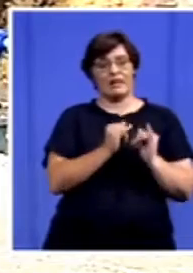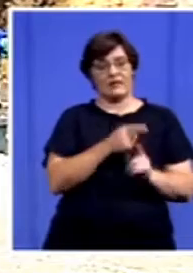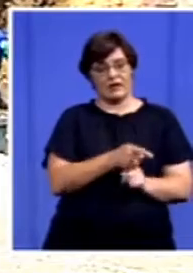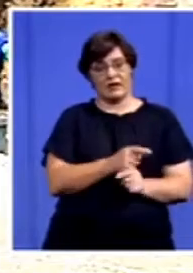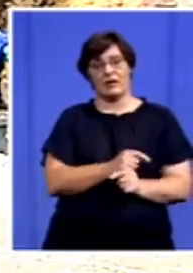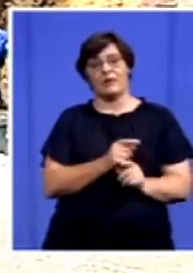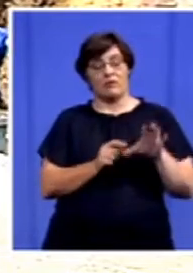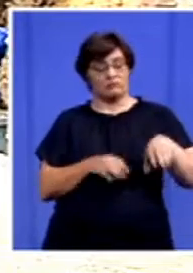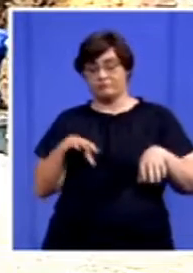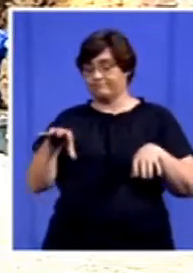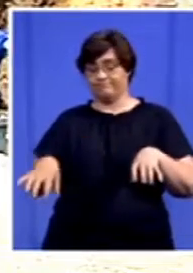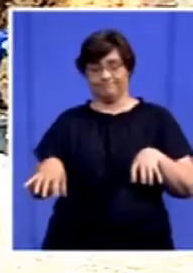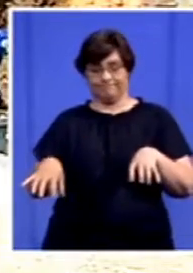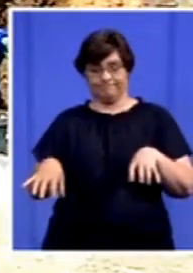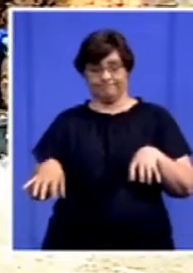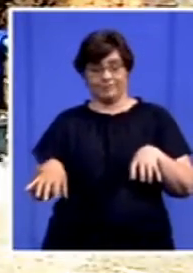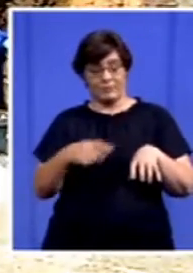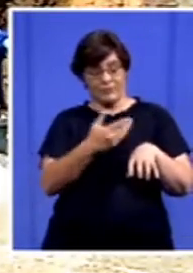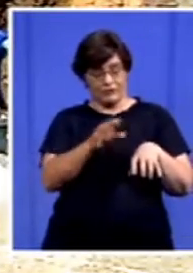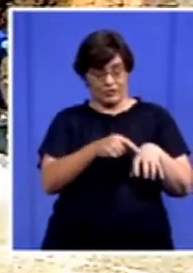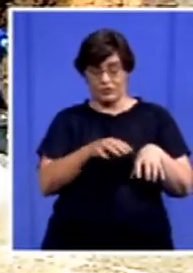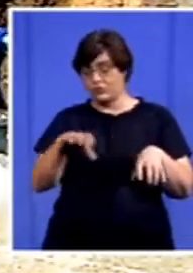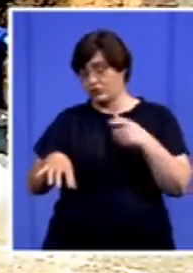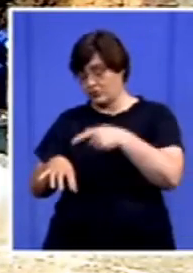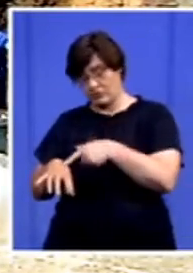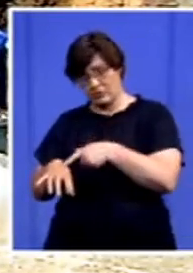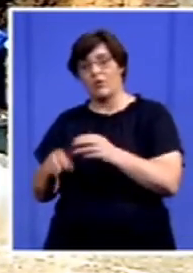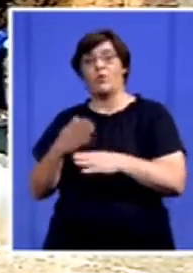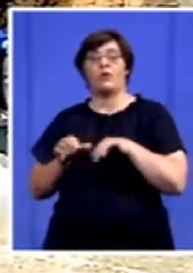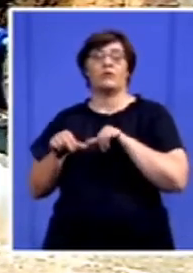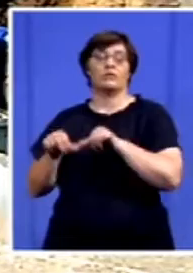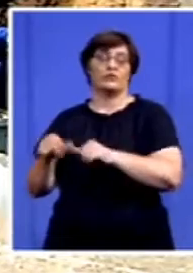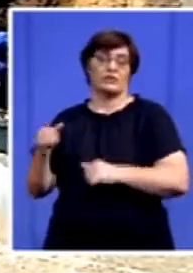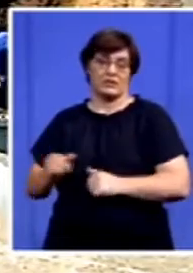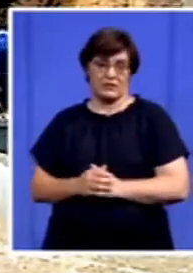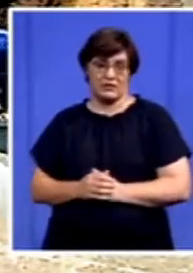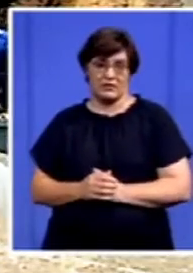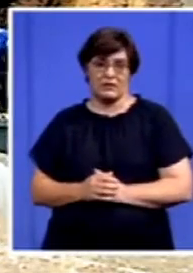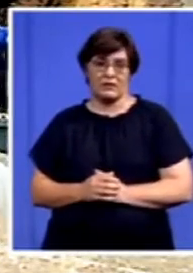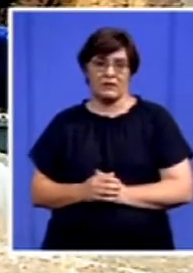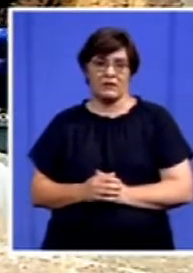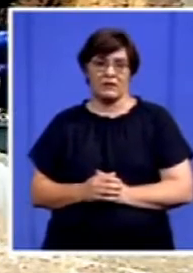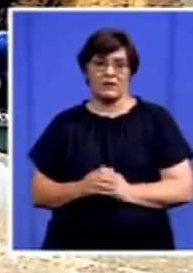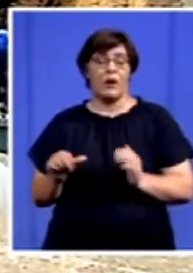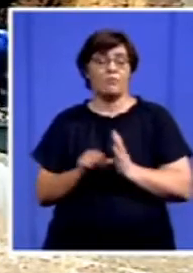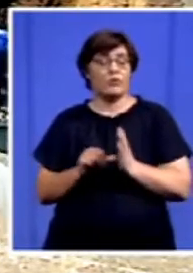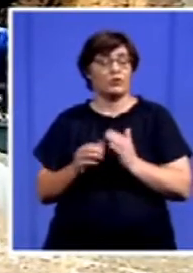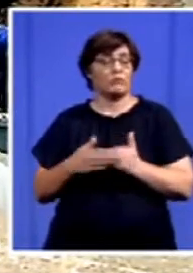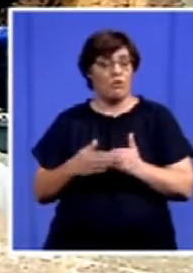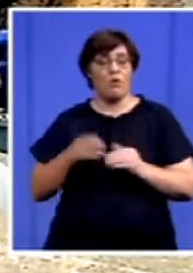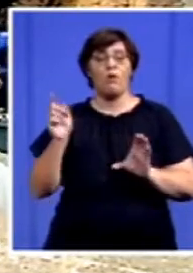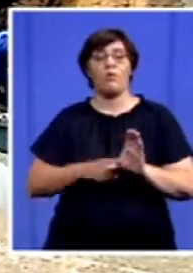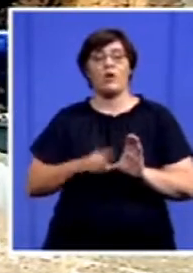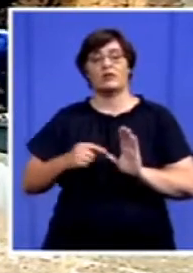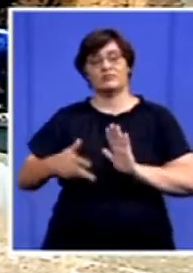other particular site, work is still continuing in there. But most importantly is the quality control assurance that would need,